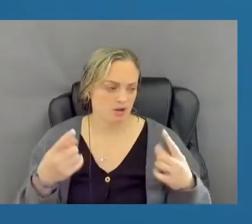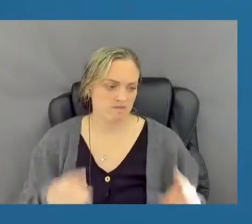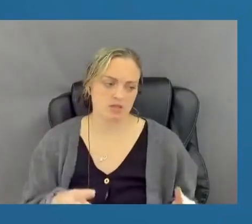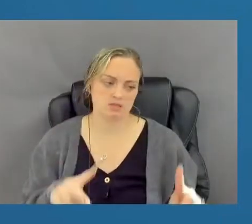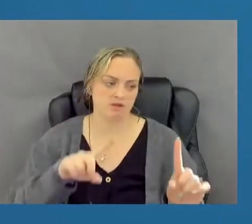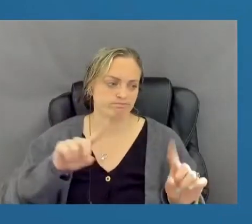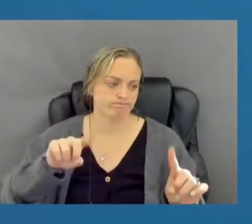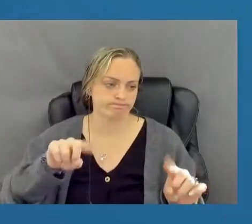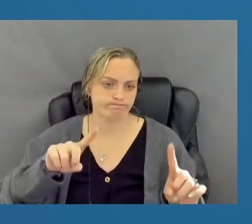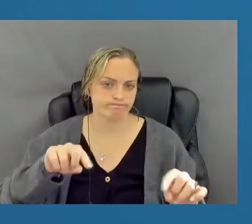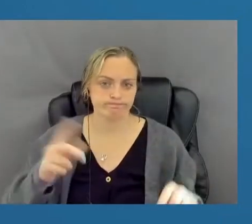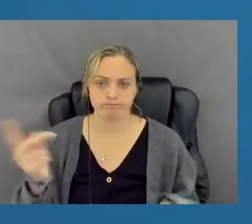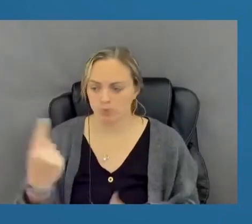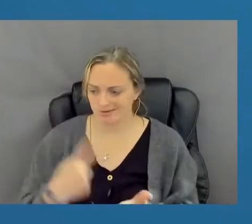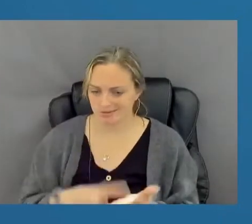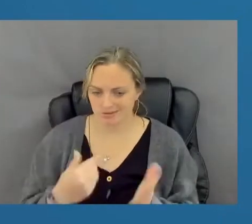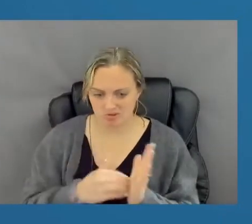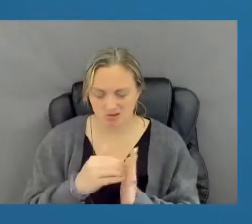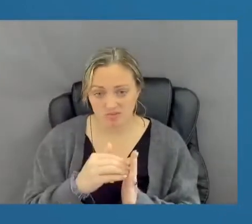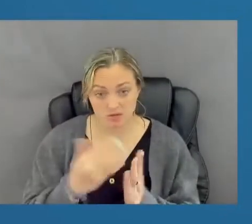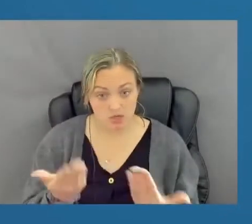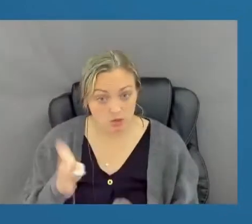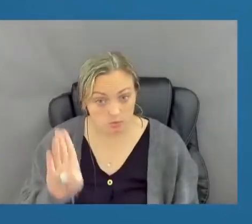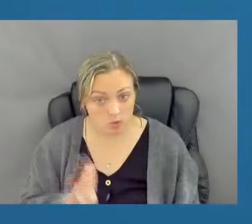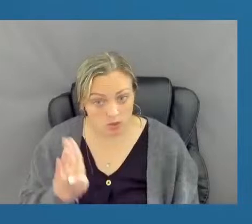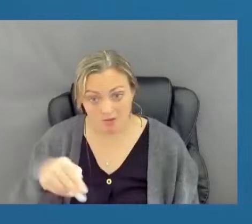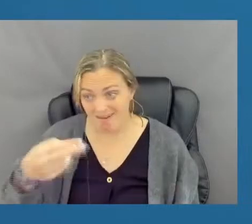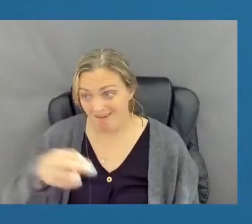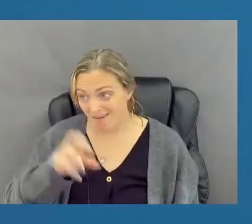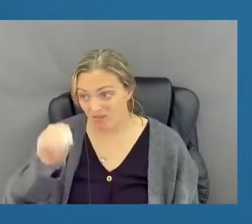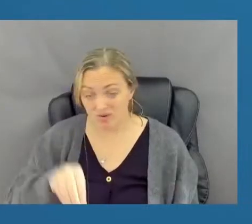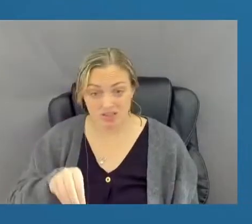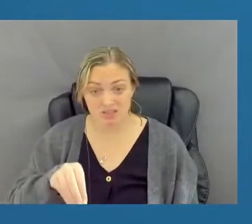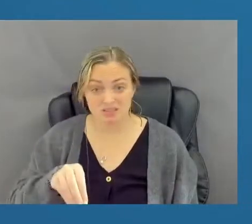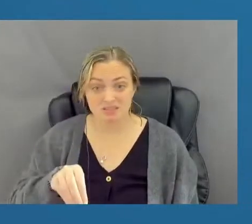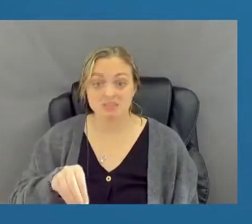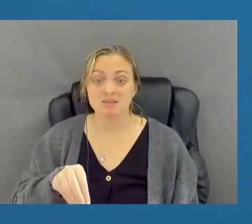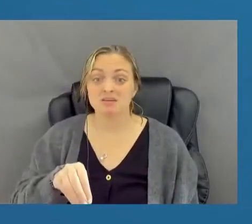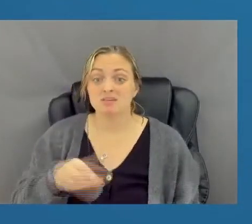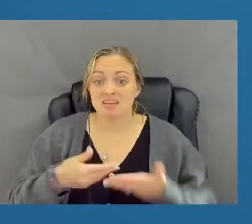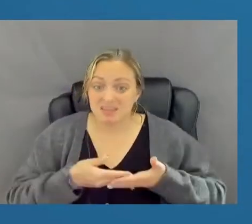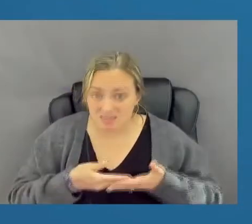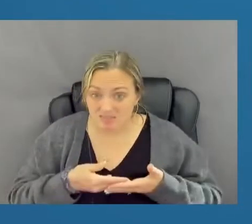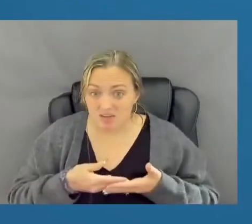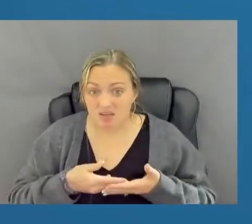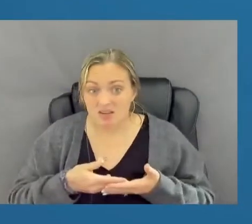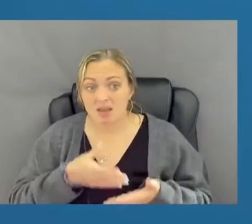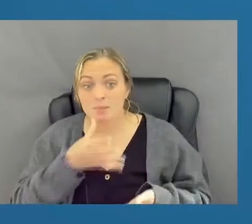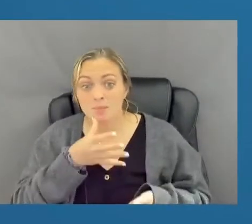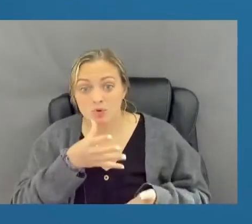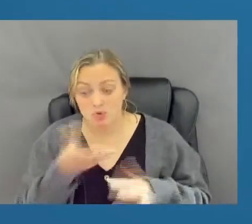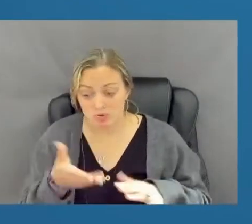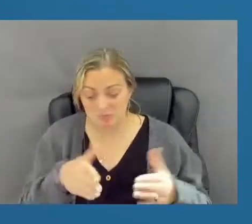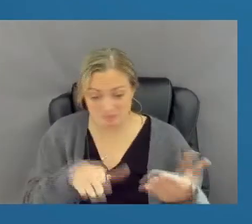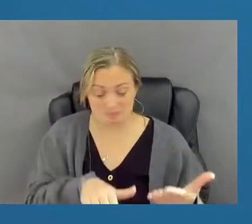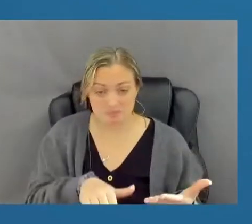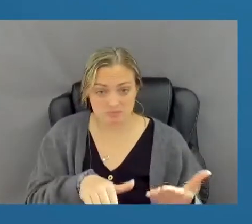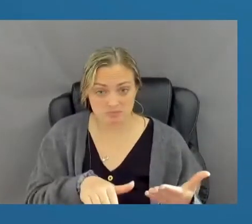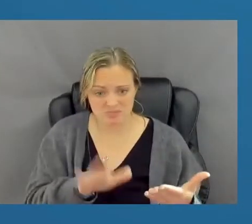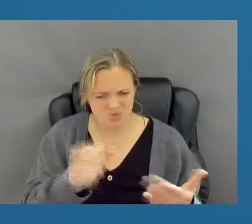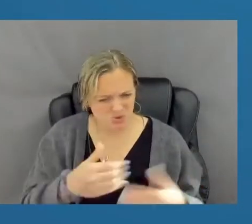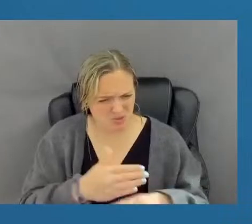lot here in Brooklyn, about the high rates of infant and maternal mortality. And so much of it is